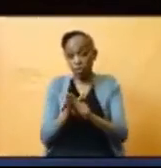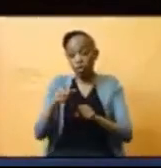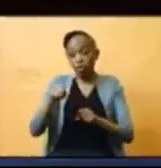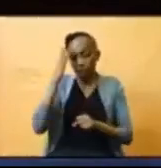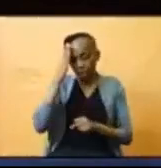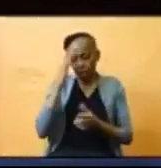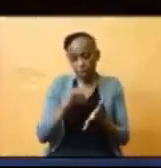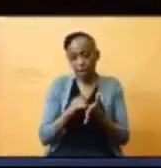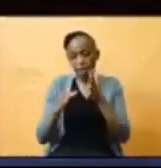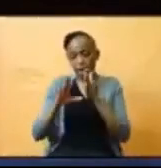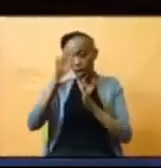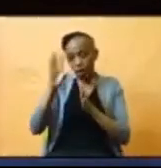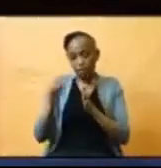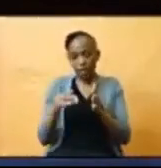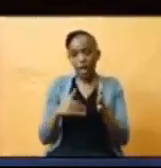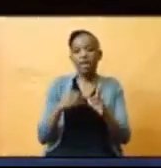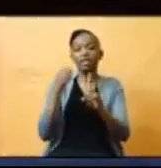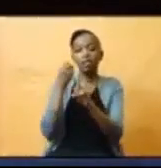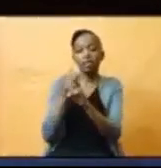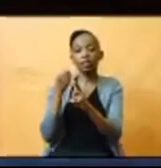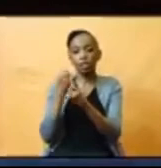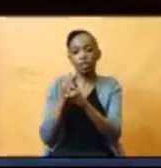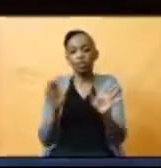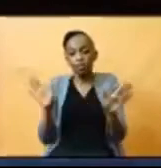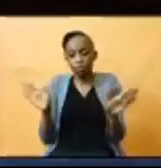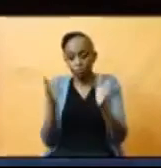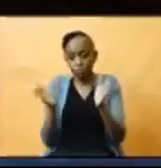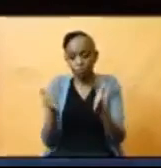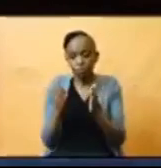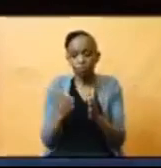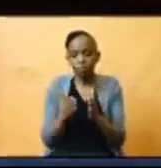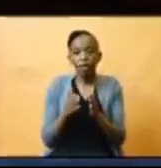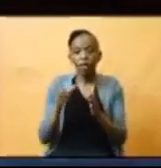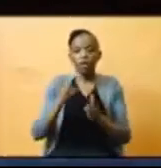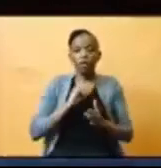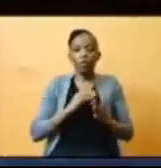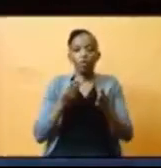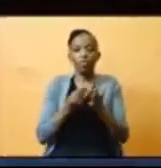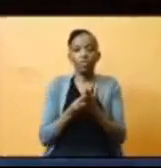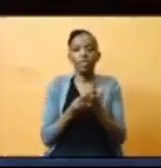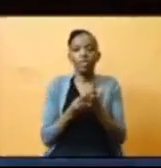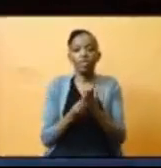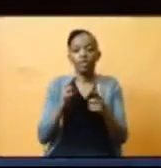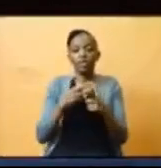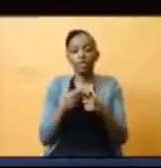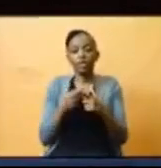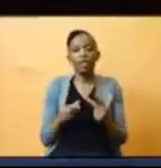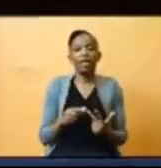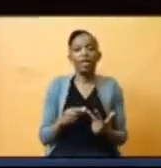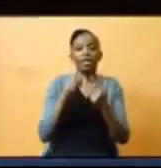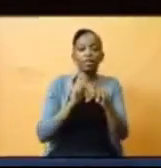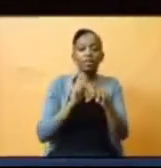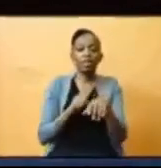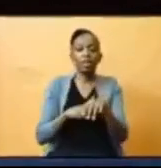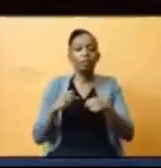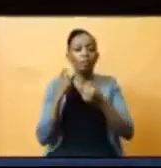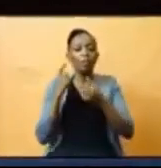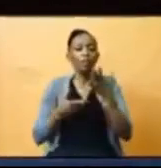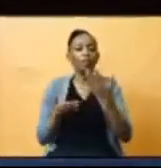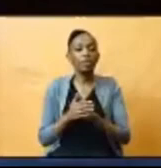that the continent has struggled in mobilizing its own financial resources, especially when it comes